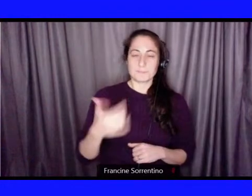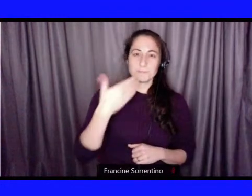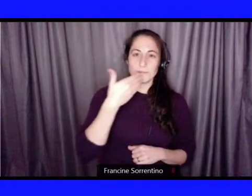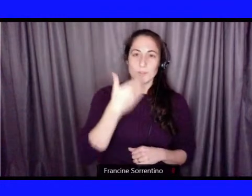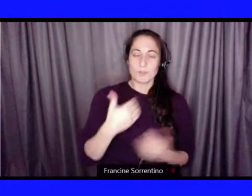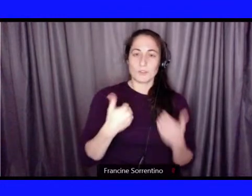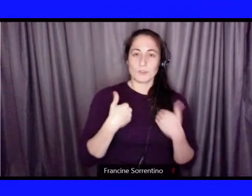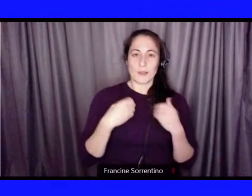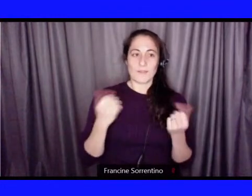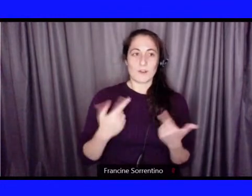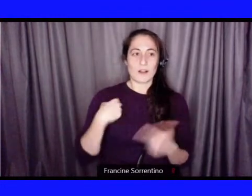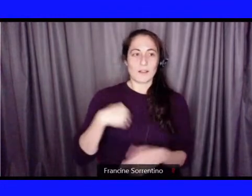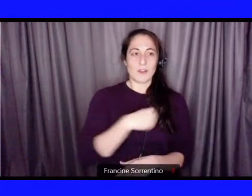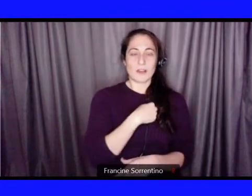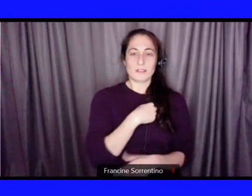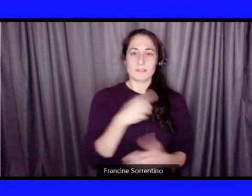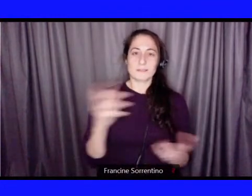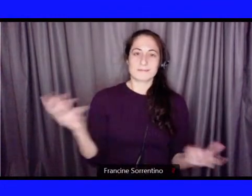over the years is